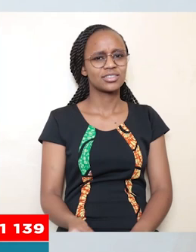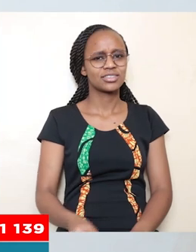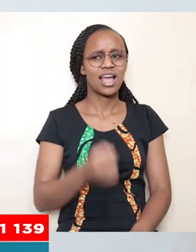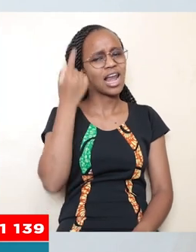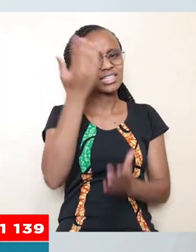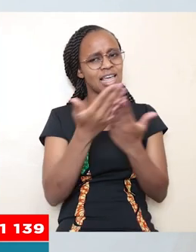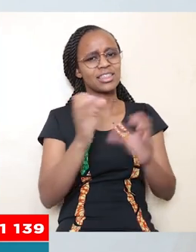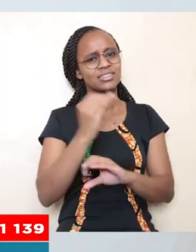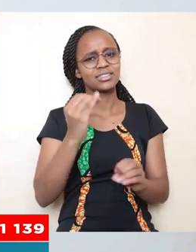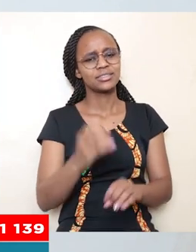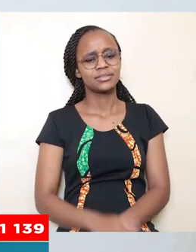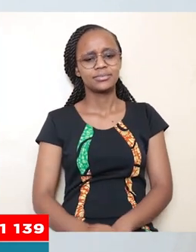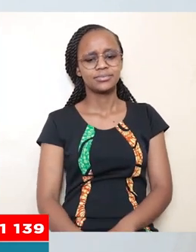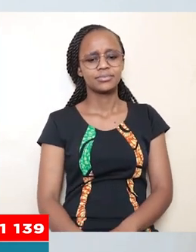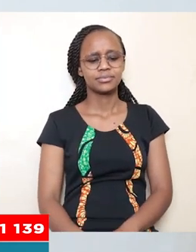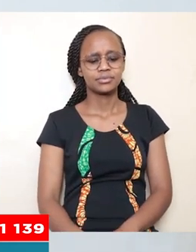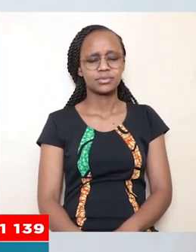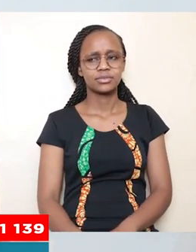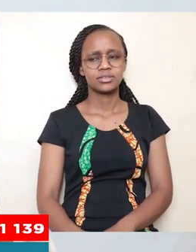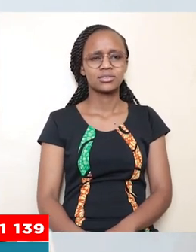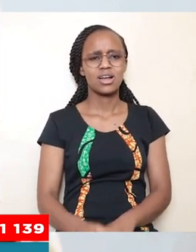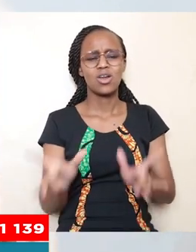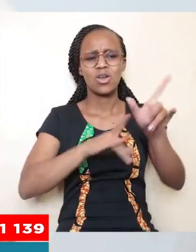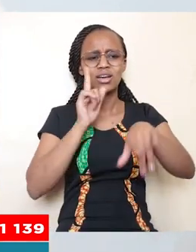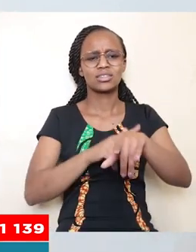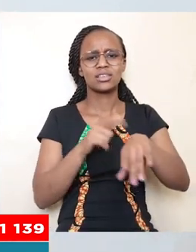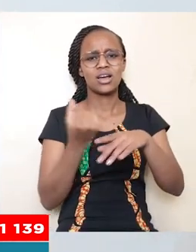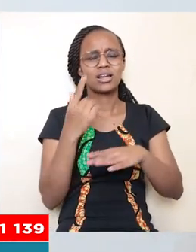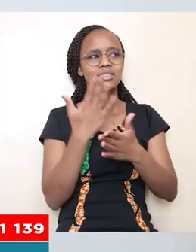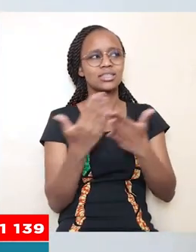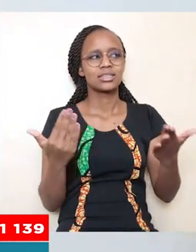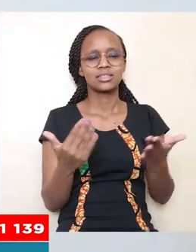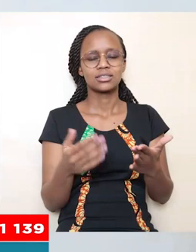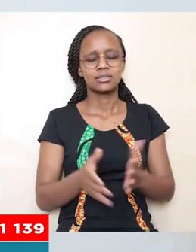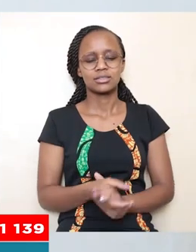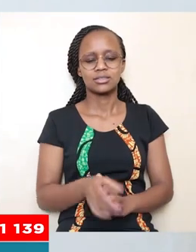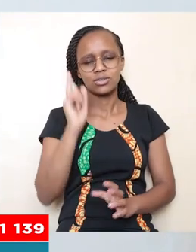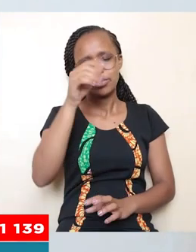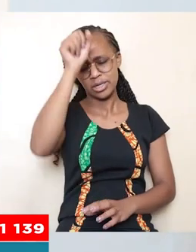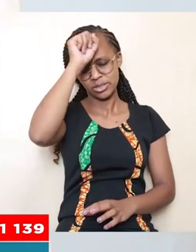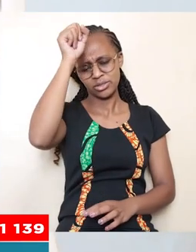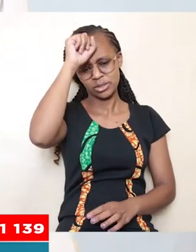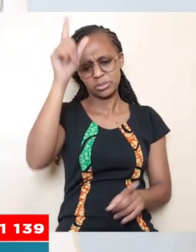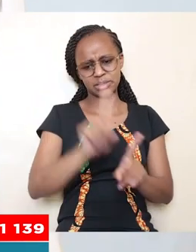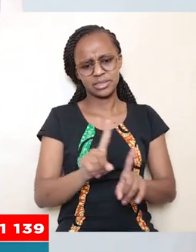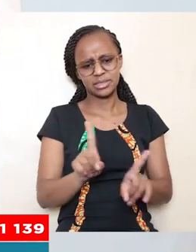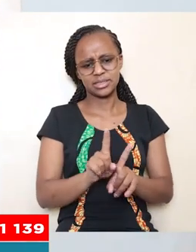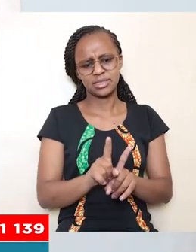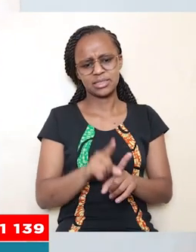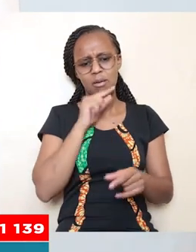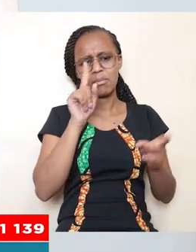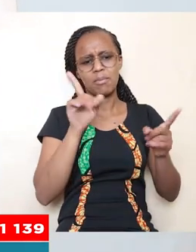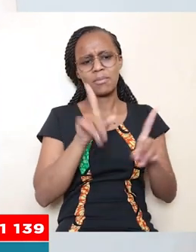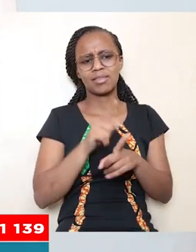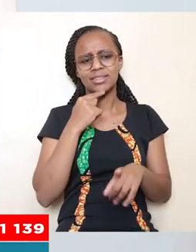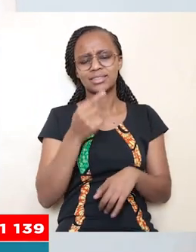Where's you take so long to understand small things. Unataka kumwambia wewe ni mjiga kama brother wangu venye